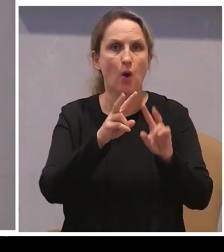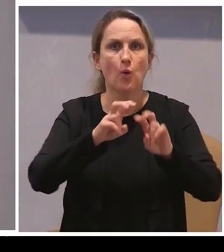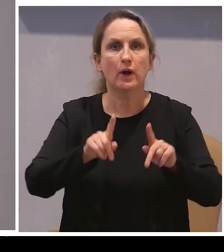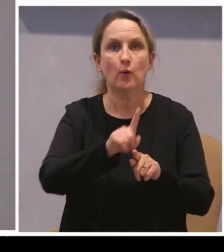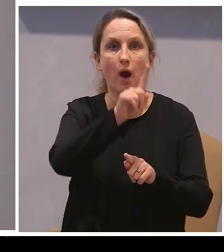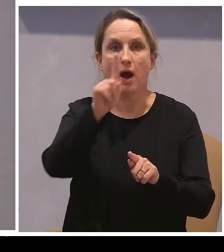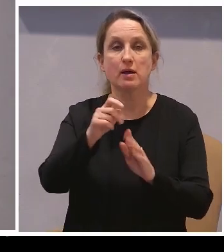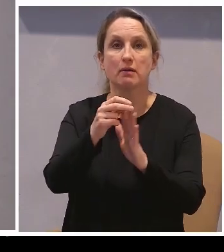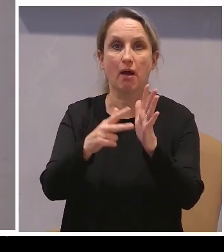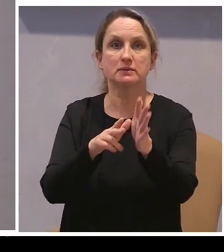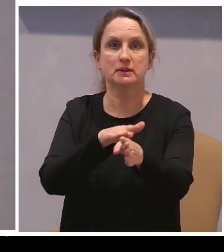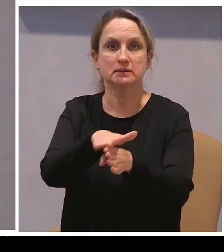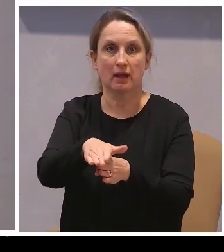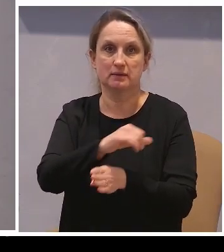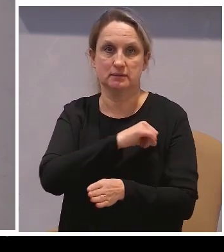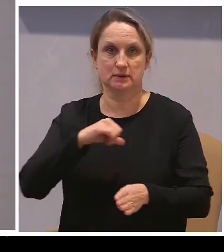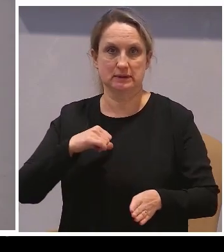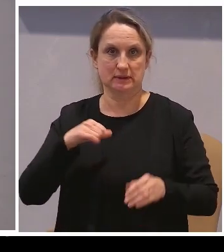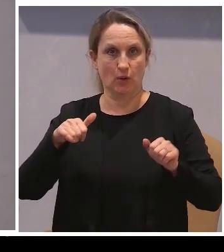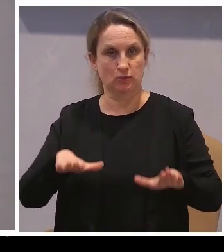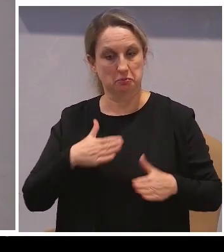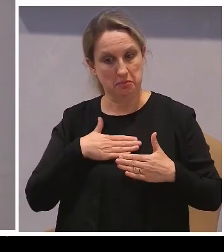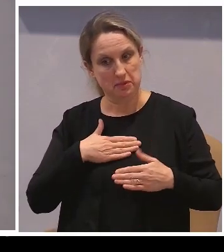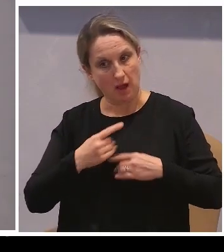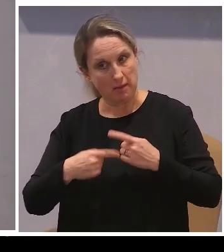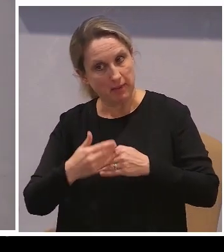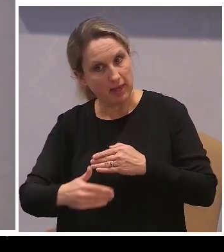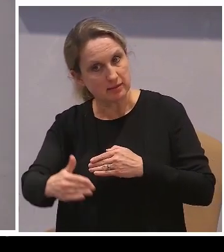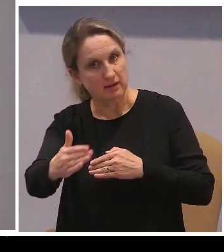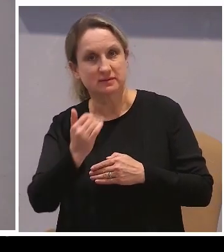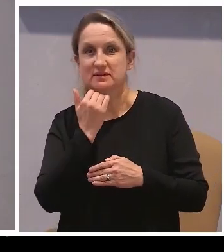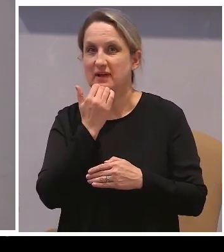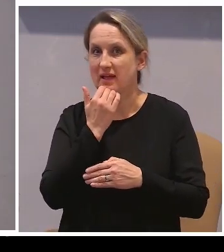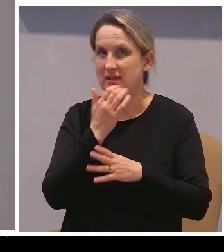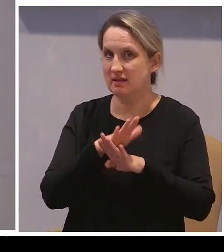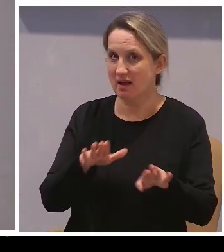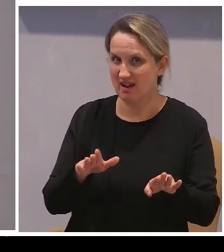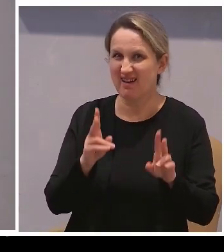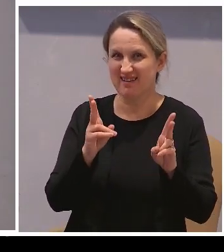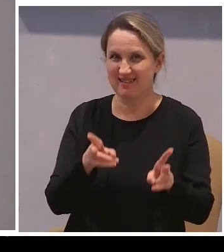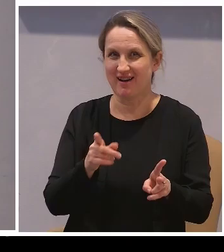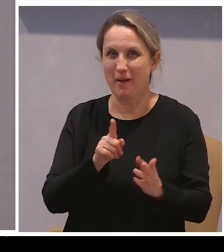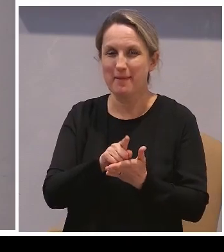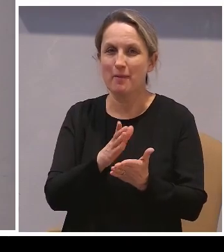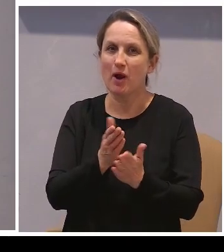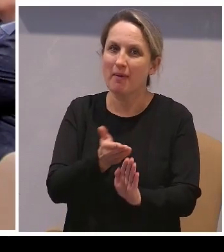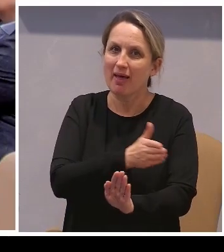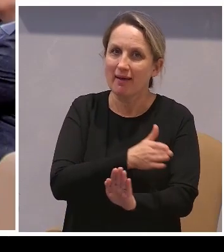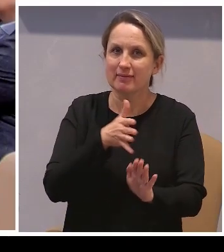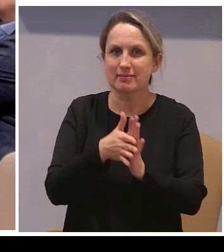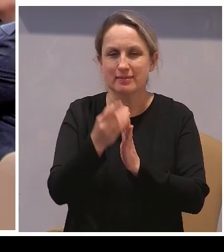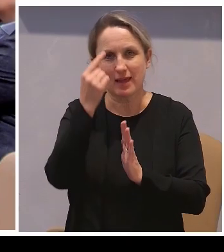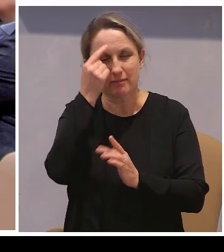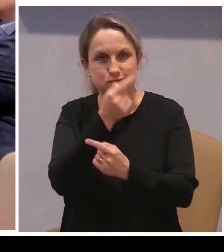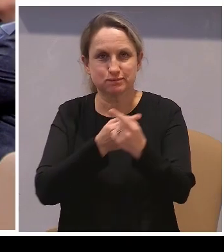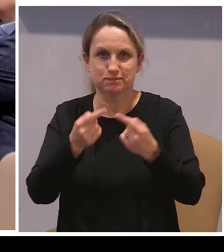täiesti õigus it's the ise oma parent otsused who's teha, kas responsible ta for tahab the uuringus child, edasi osaleda but või once mitte, the ka nii child on ta turns praegu 18, läbi it's up to mõeldud. them to decide whether